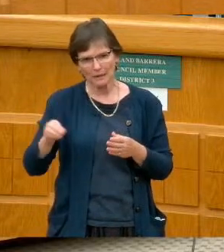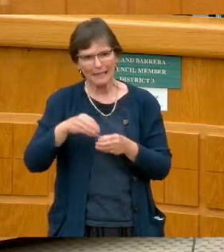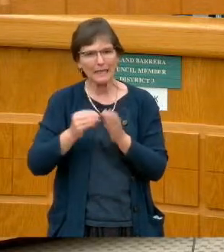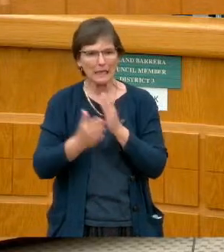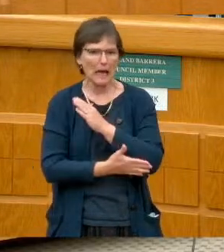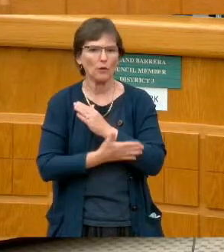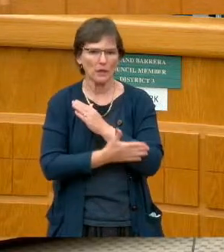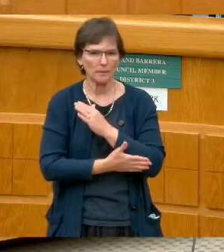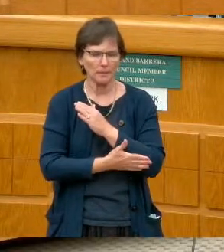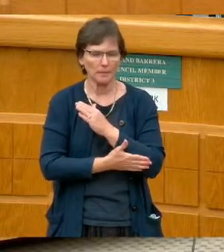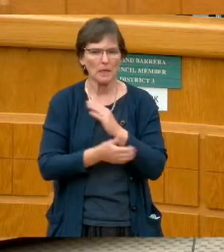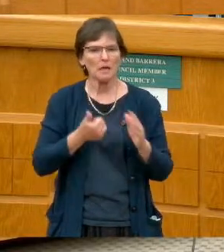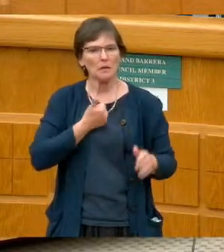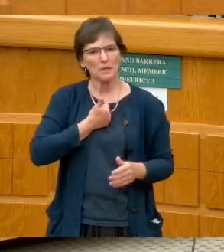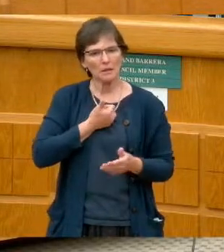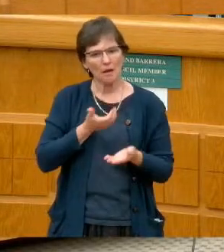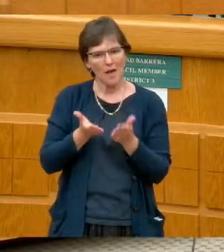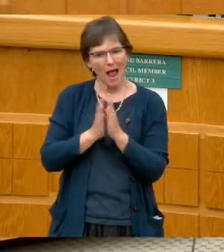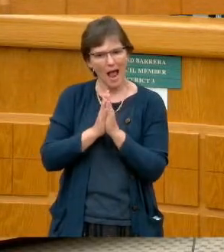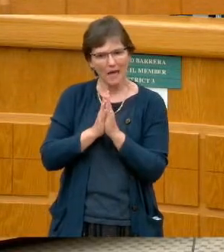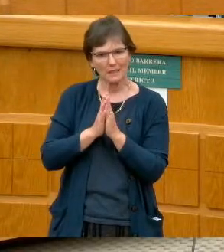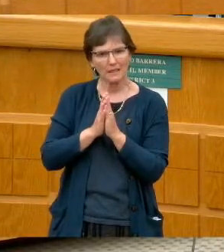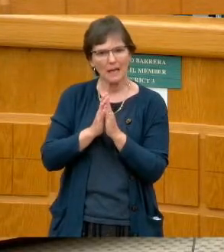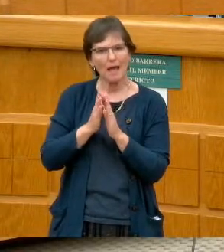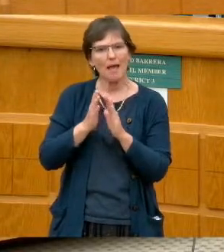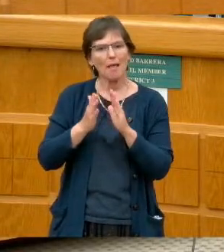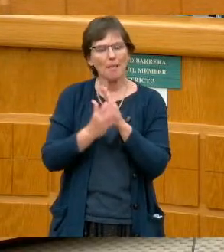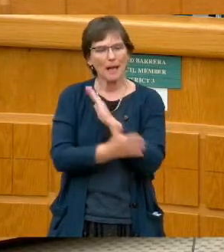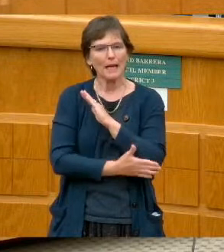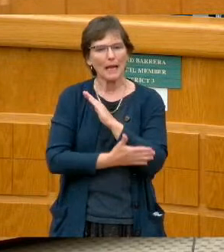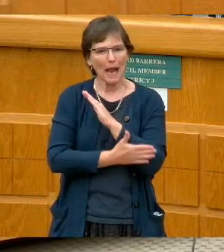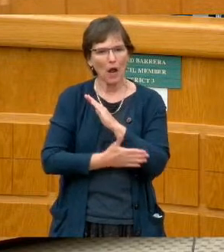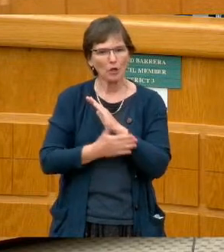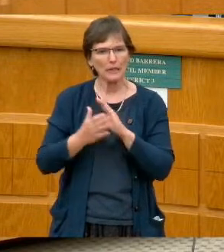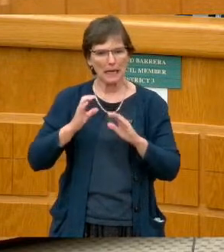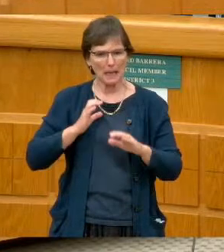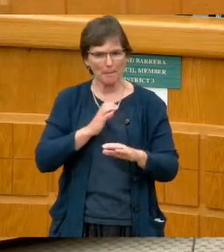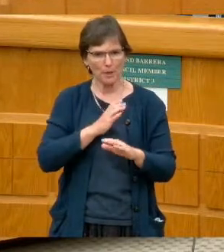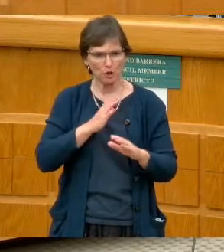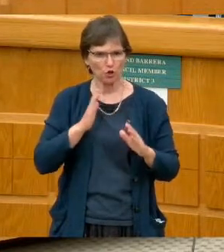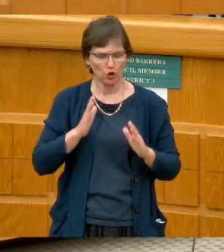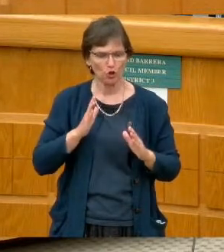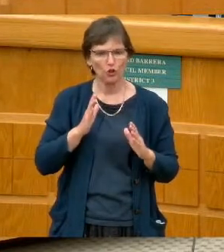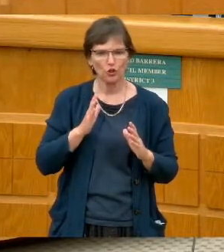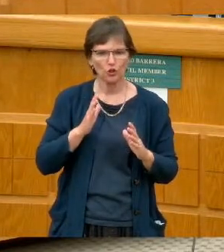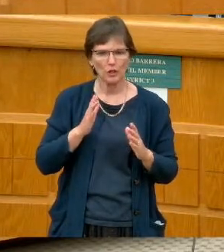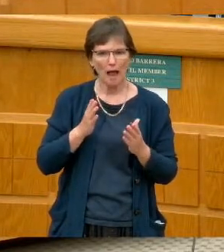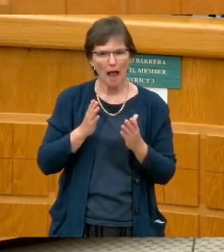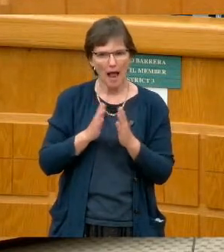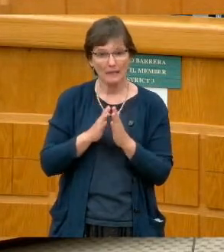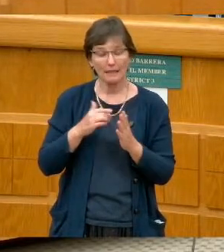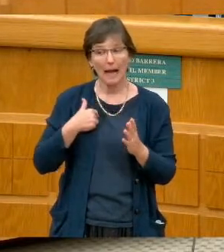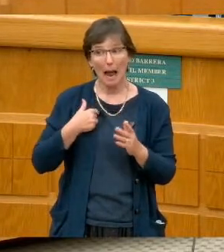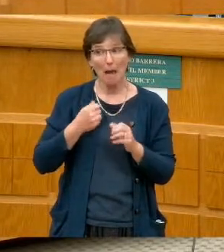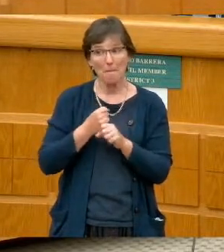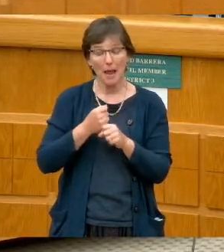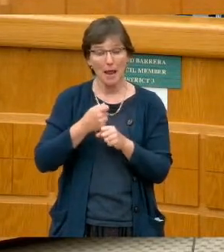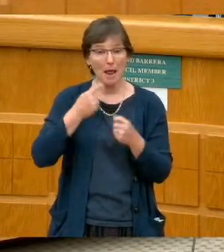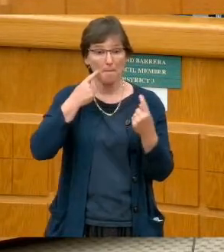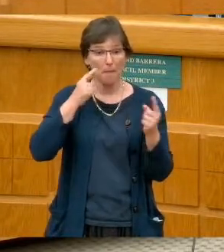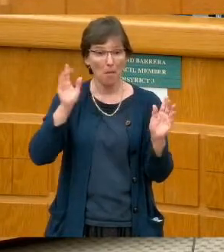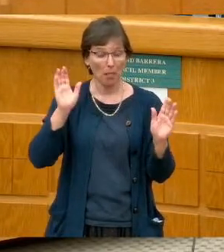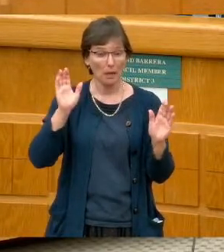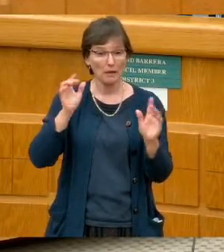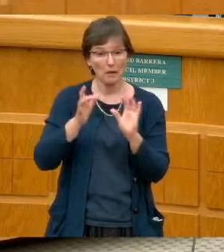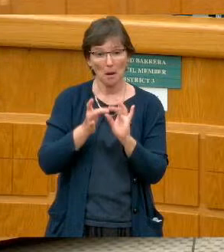I actually have asked on behalf of the county commissioners for that allocation to take place. So many of you might have heard